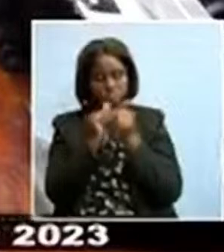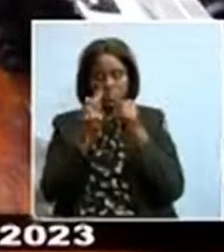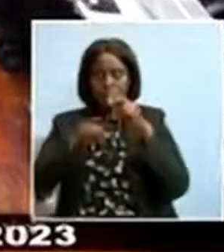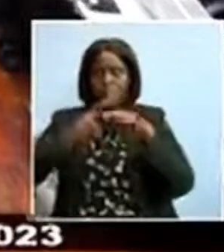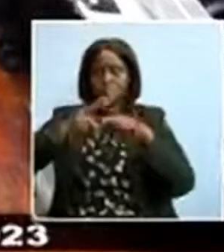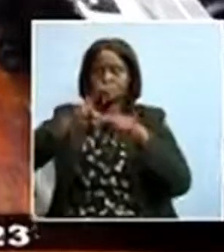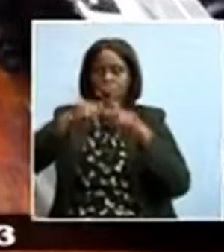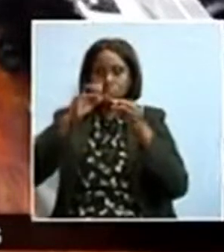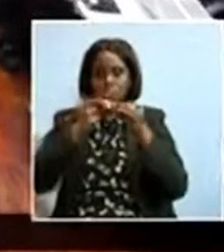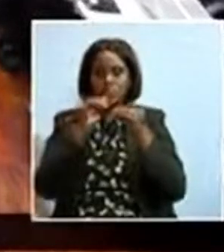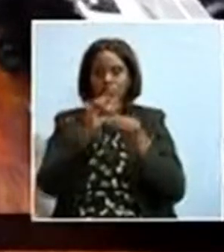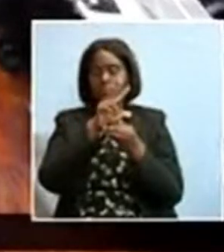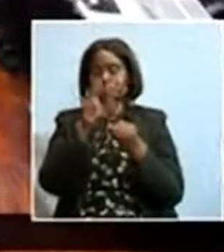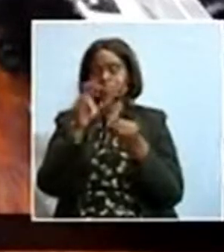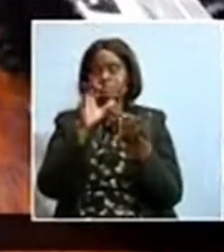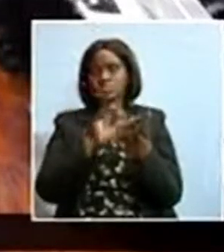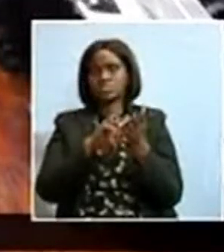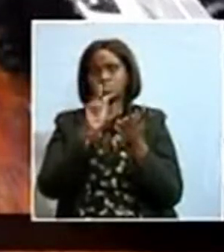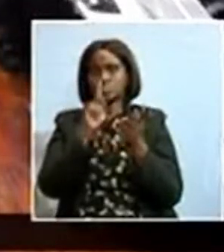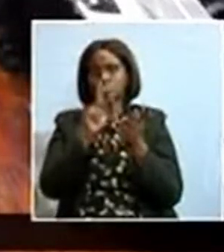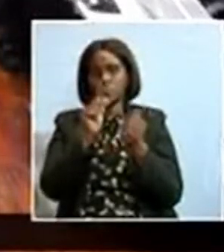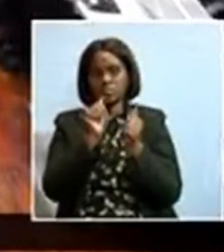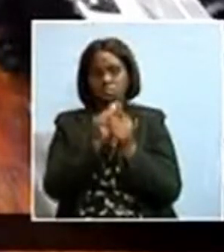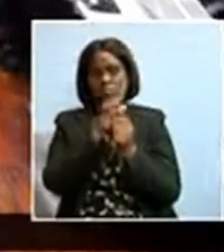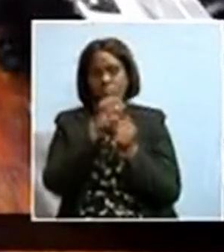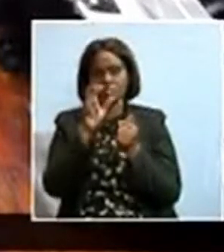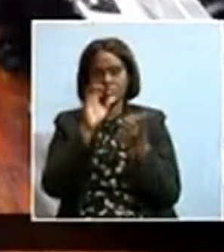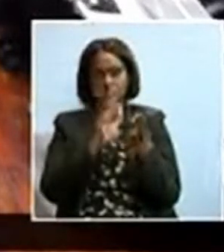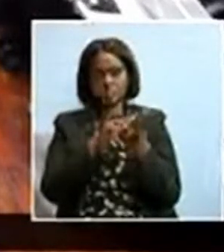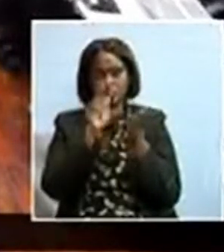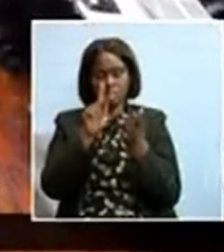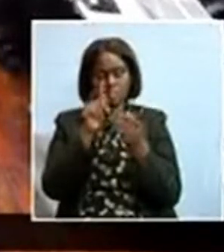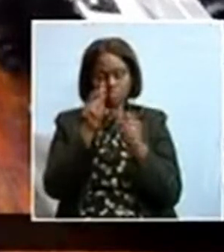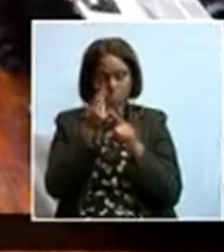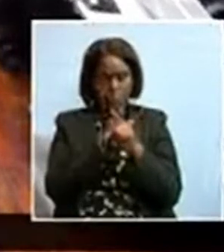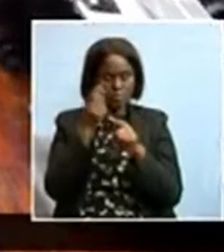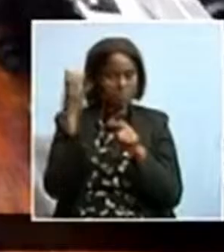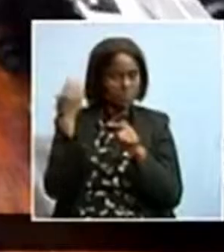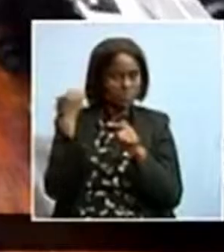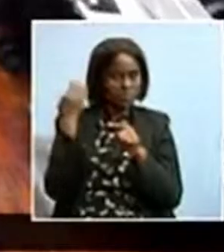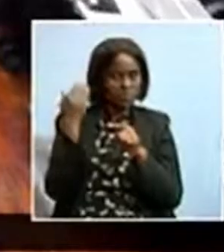increased 300,000 kwacha from the initial